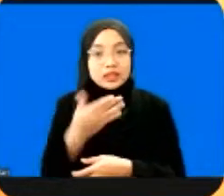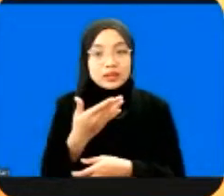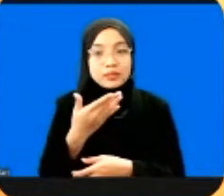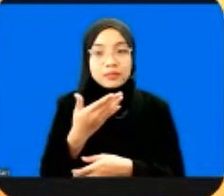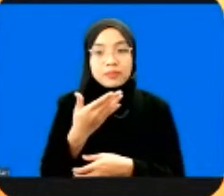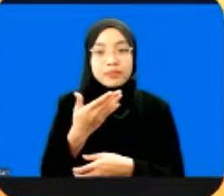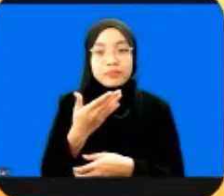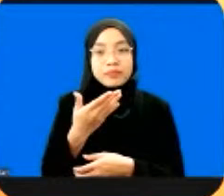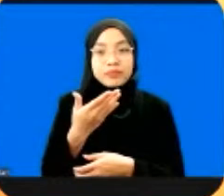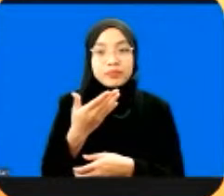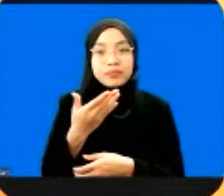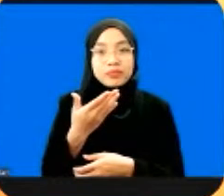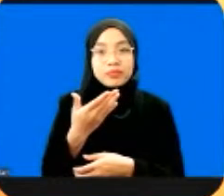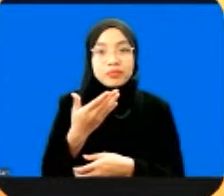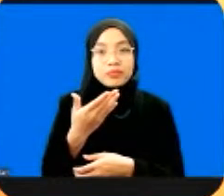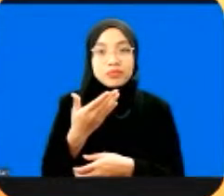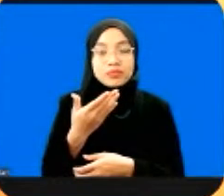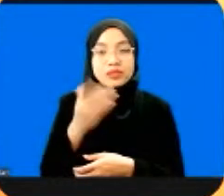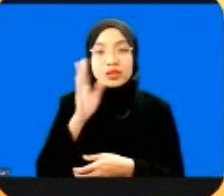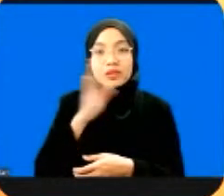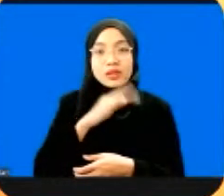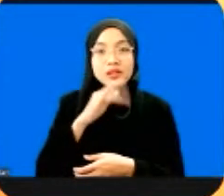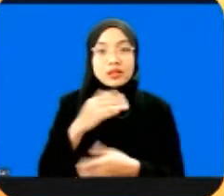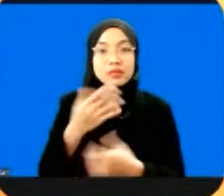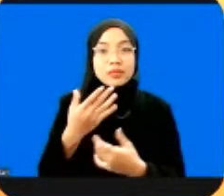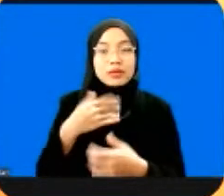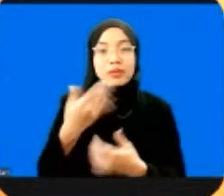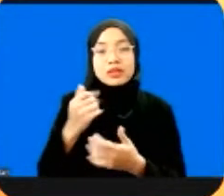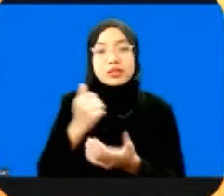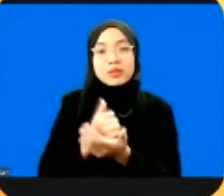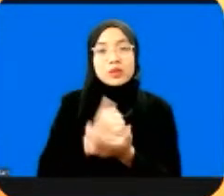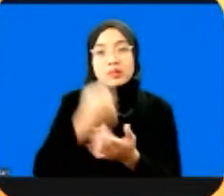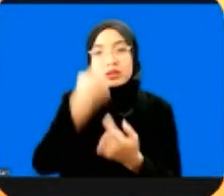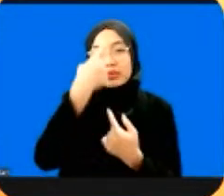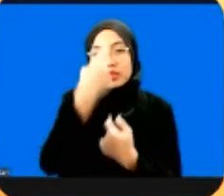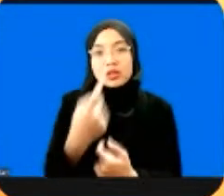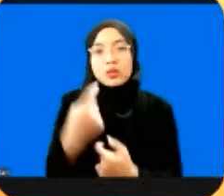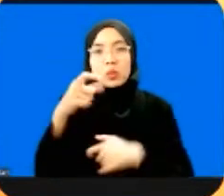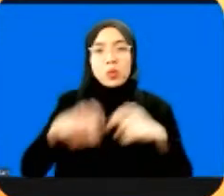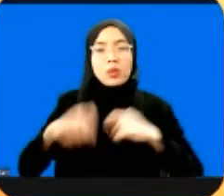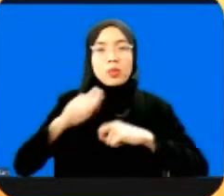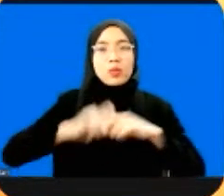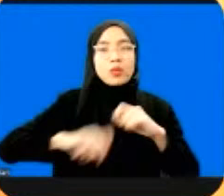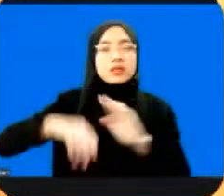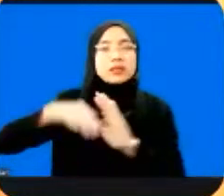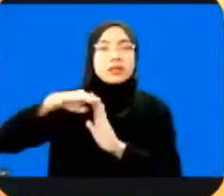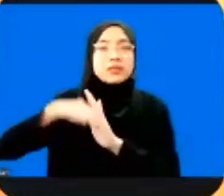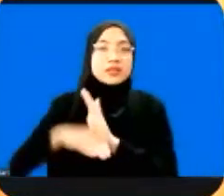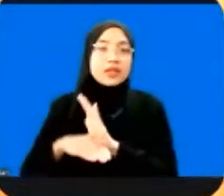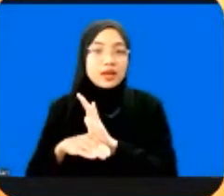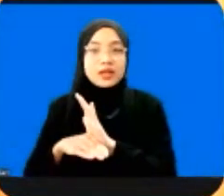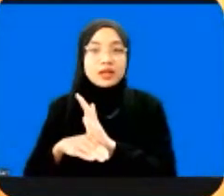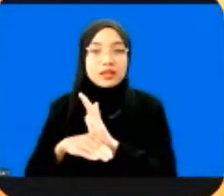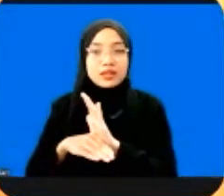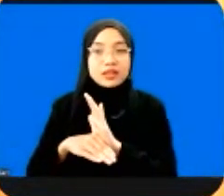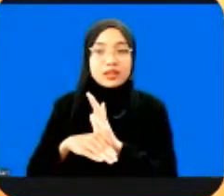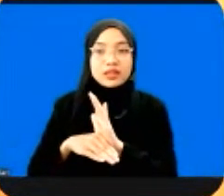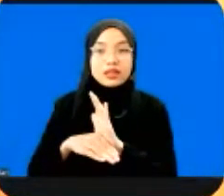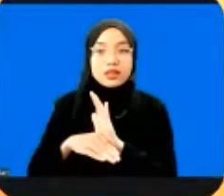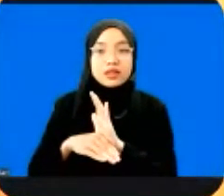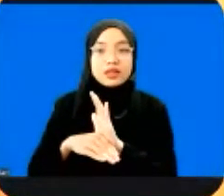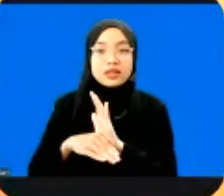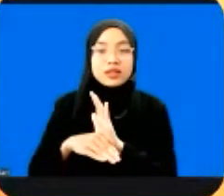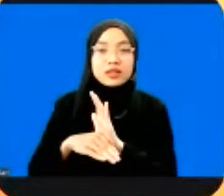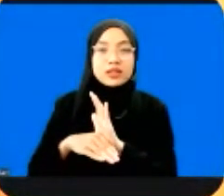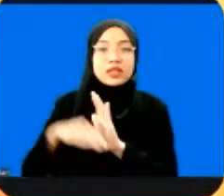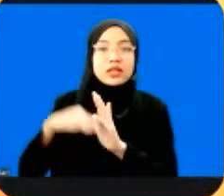policymakers believe election-related disinformation needs to be specially treated and specially punished as